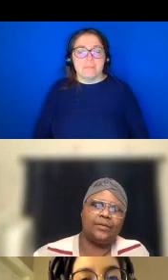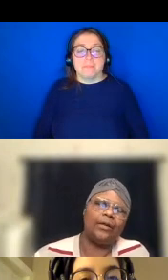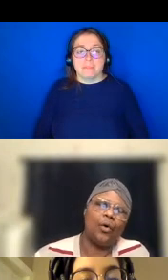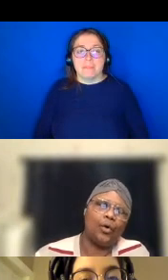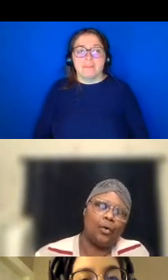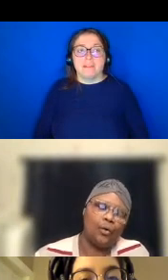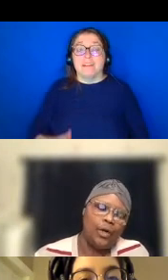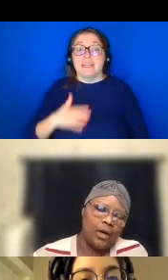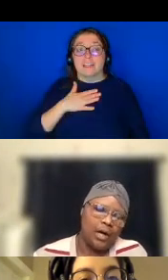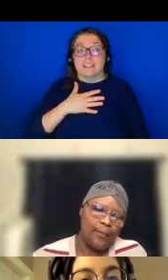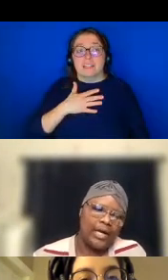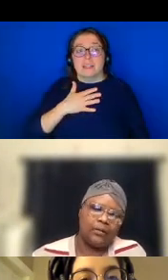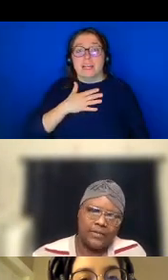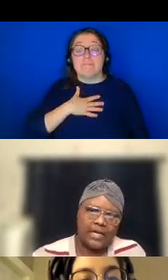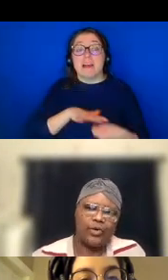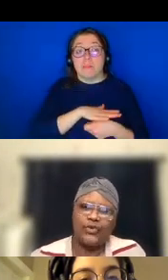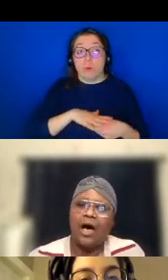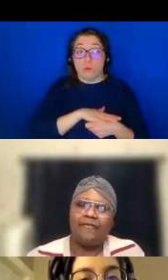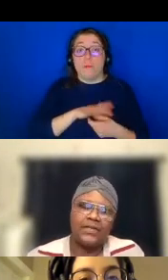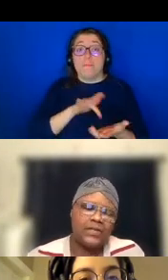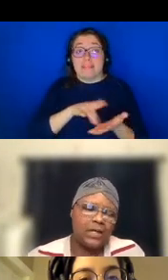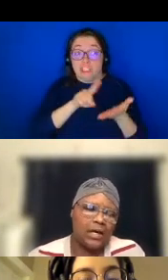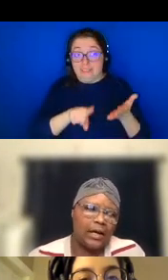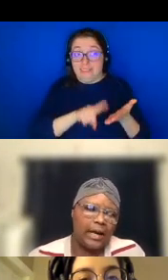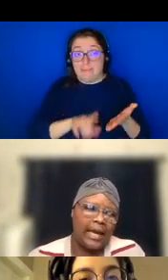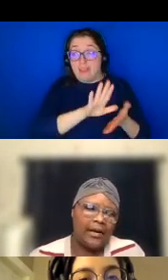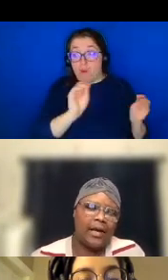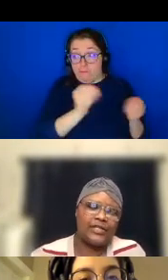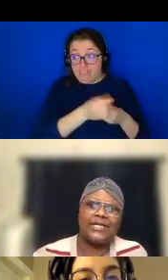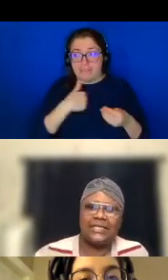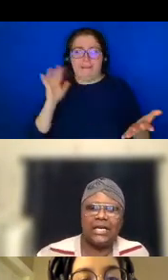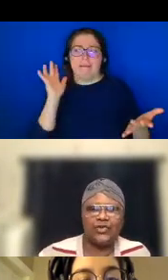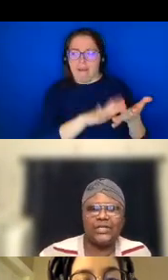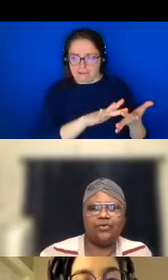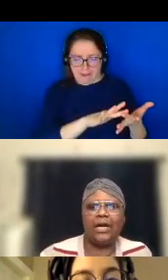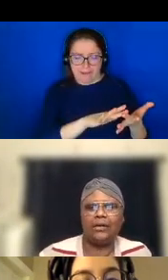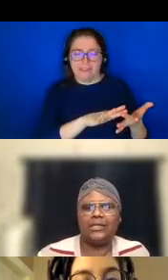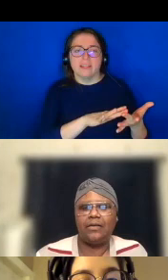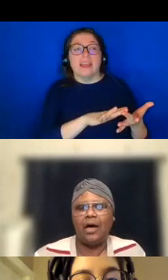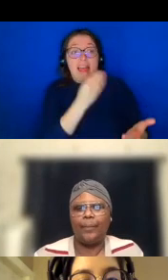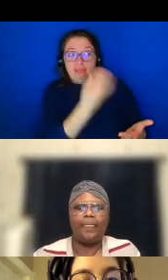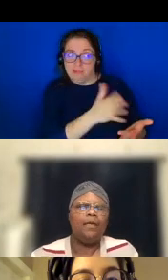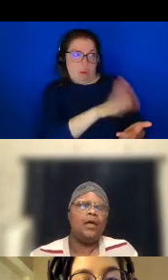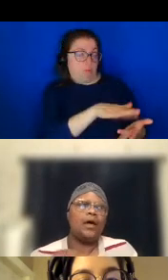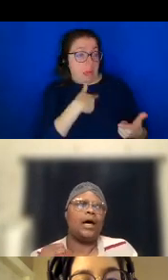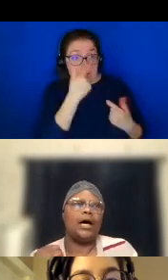contacted my local medical examiner's office and expressed an interest directly to